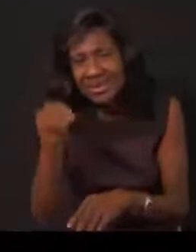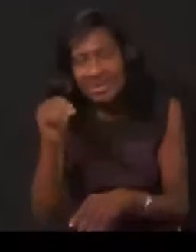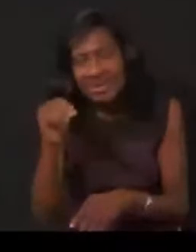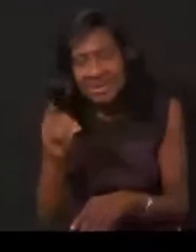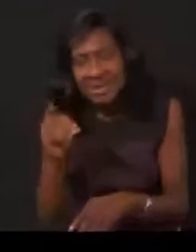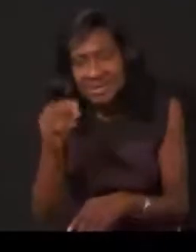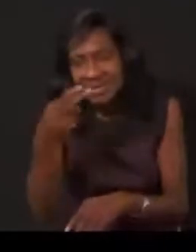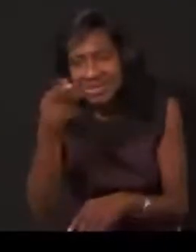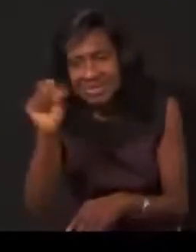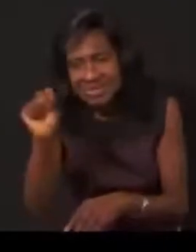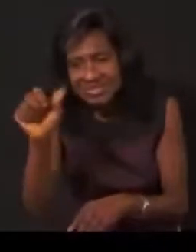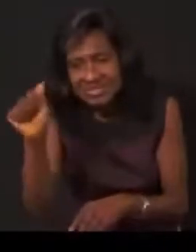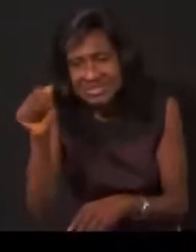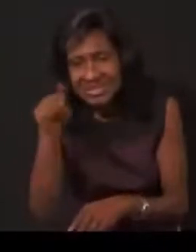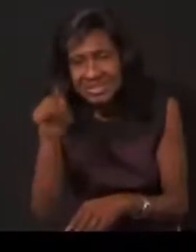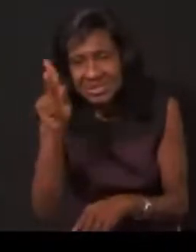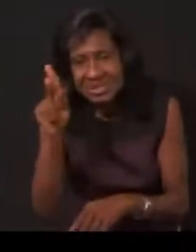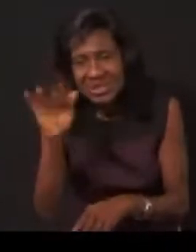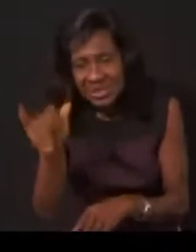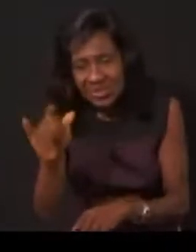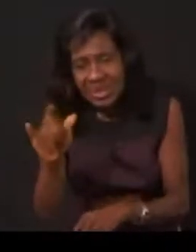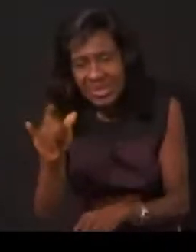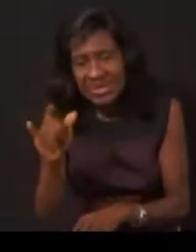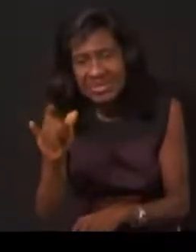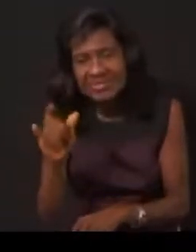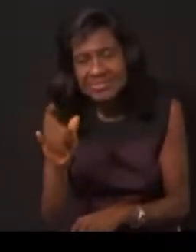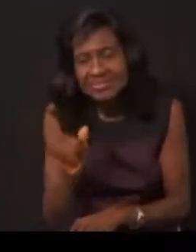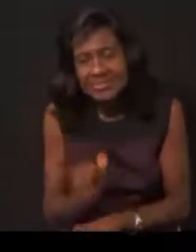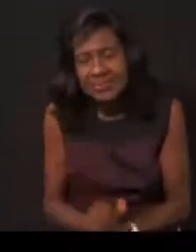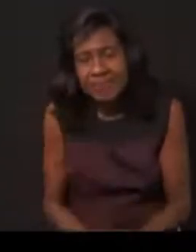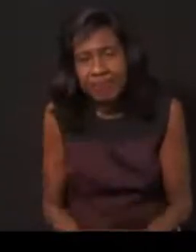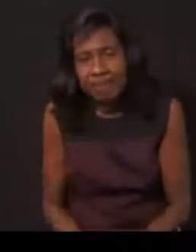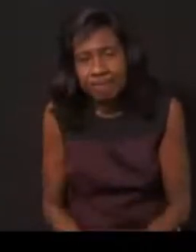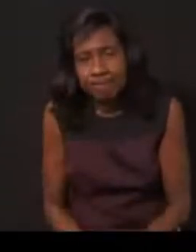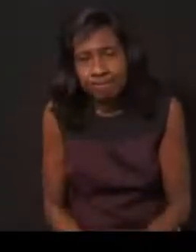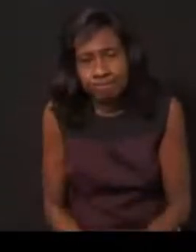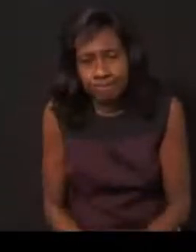as well as vaccination clinics and any other relevant information as it